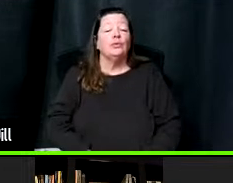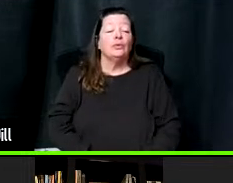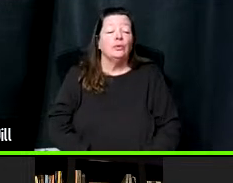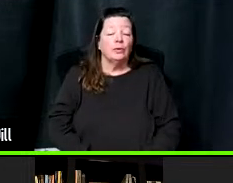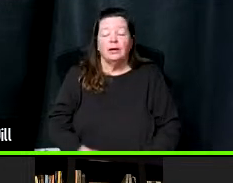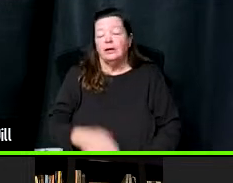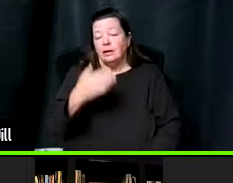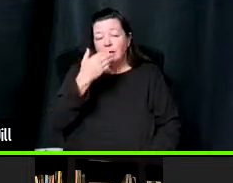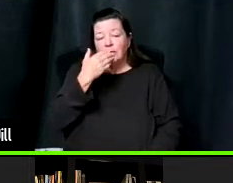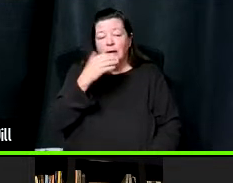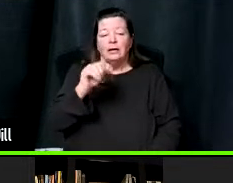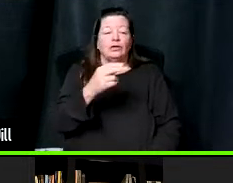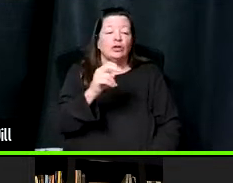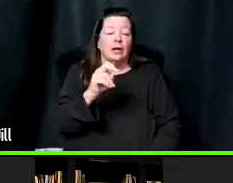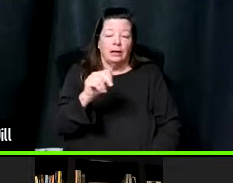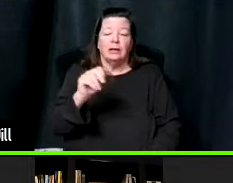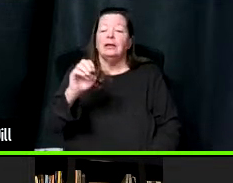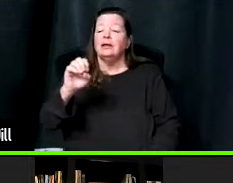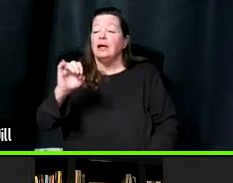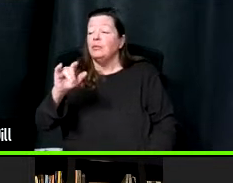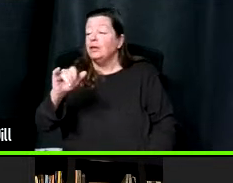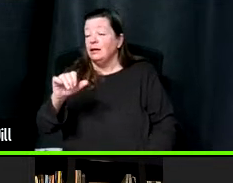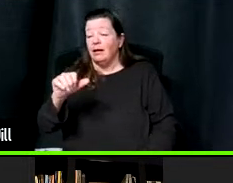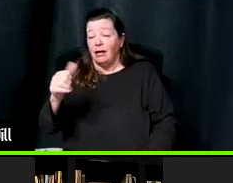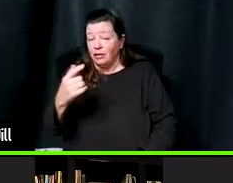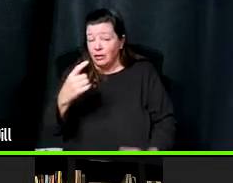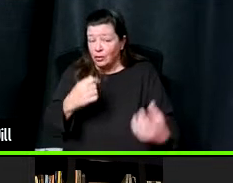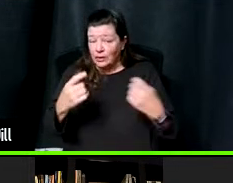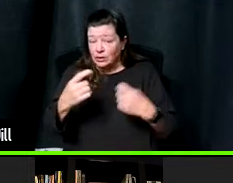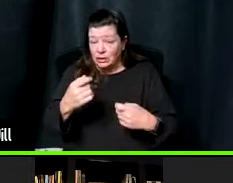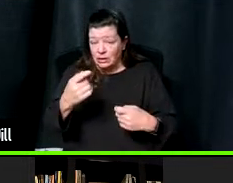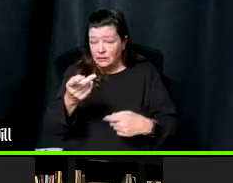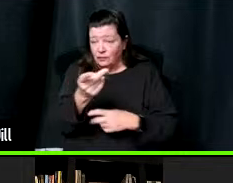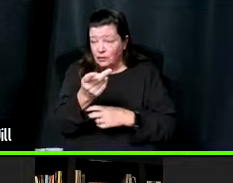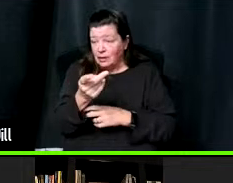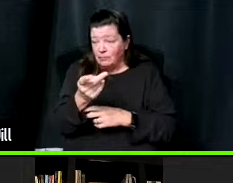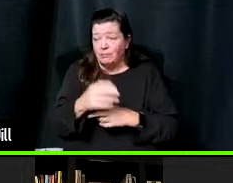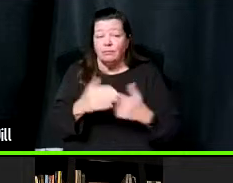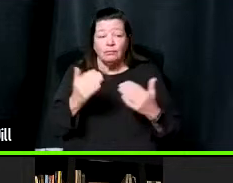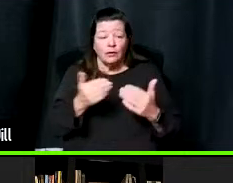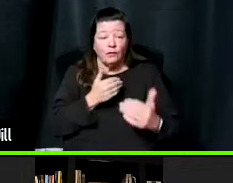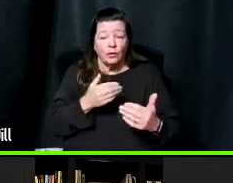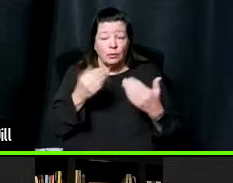Thank you, Shannon and Emily. Any other questions or comments before we move on?